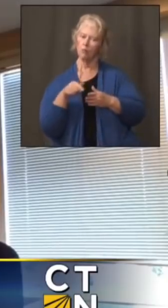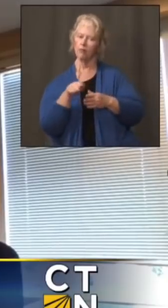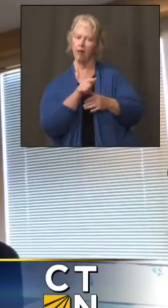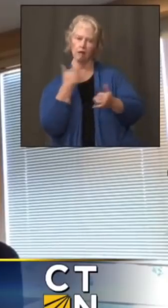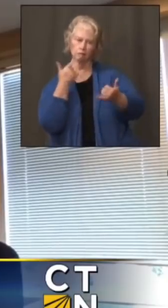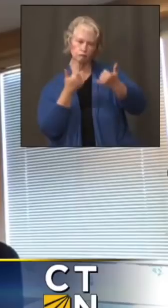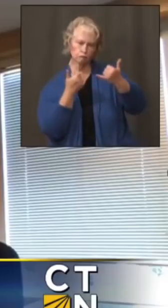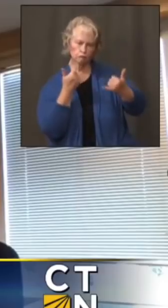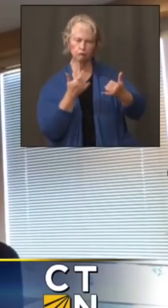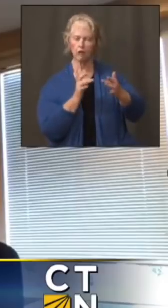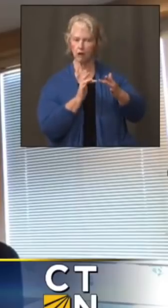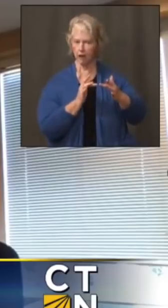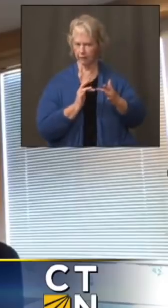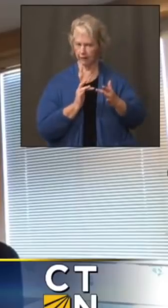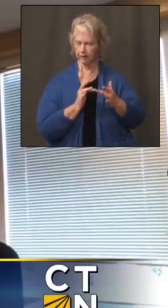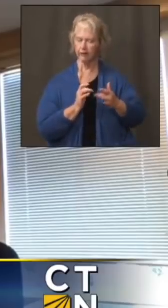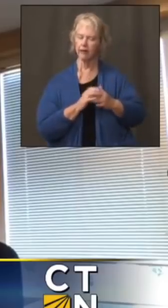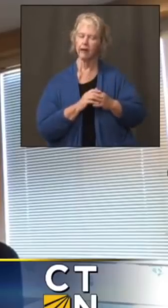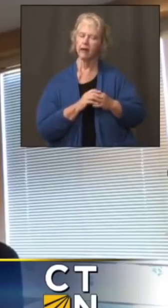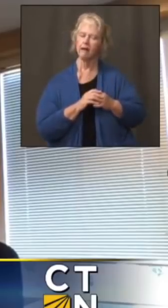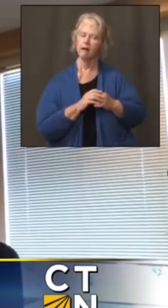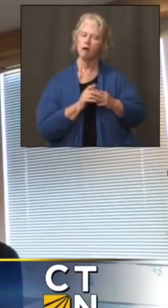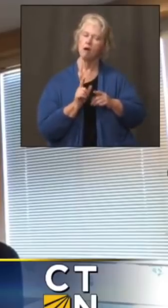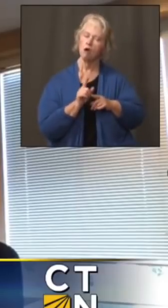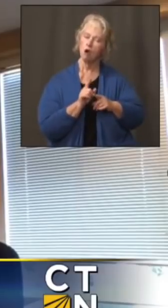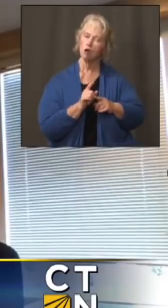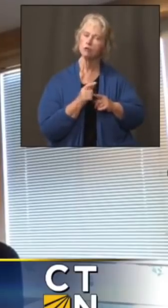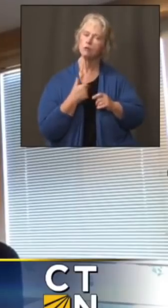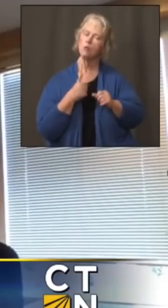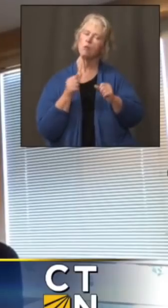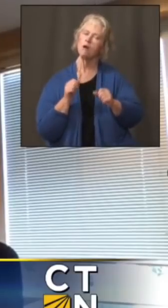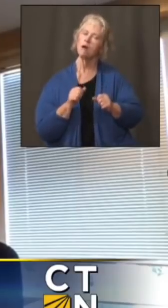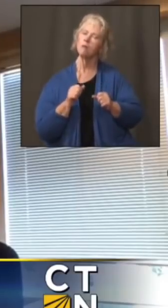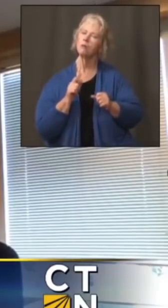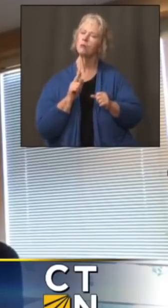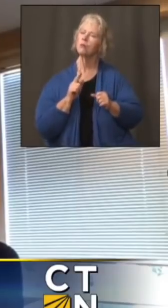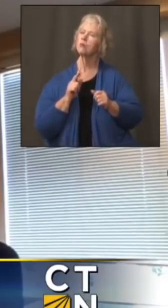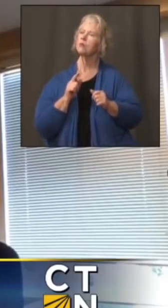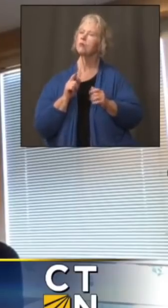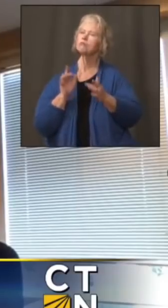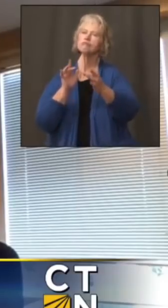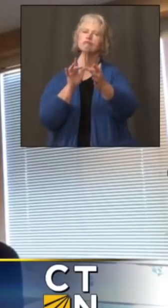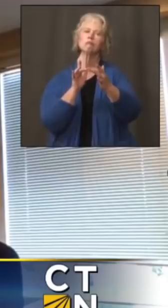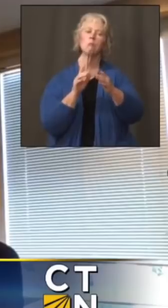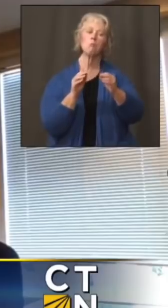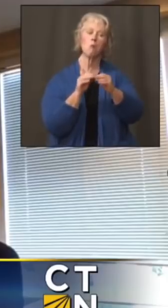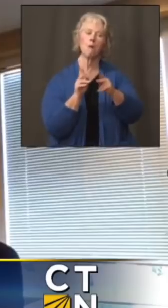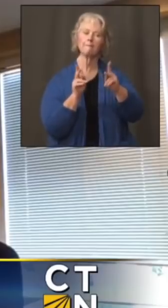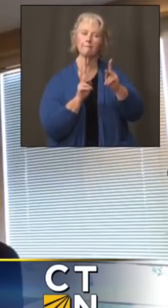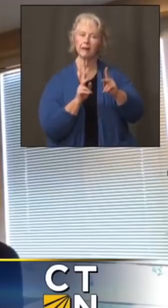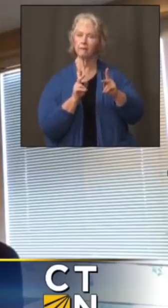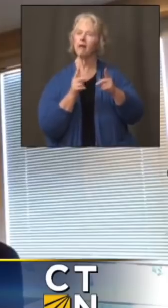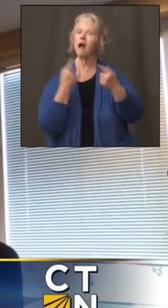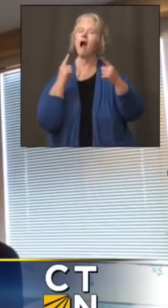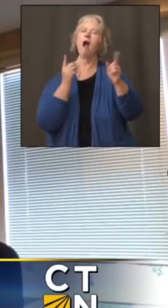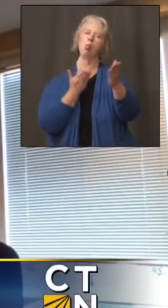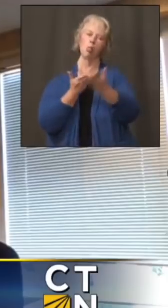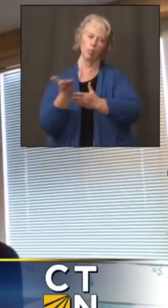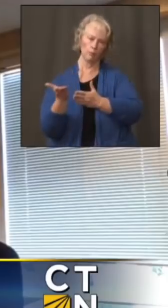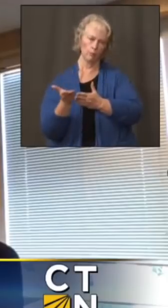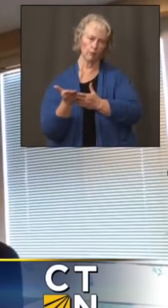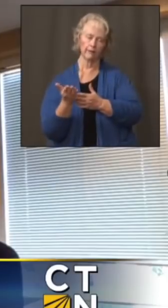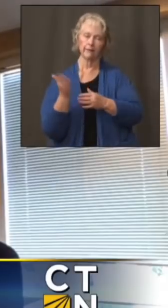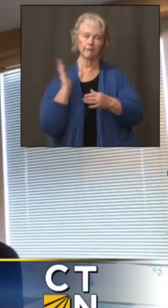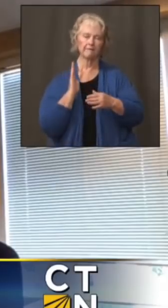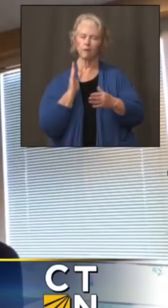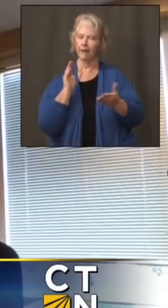with. We're also able to reach more people that we reach out to every week. That measure